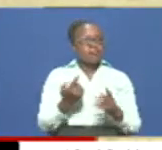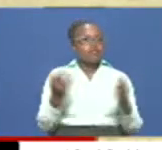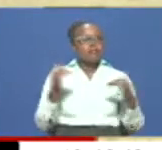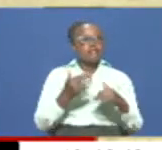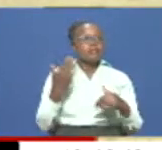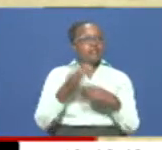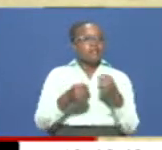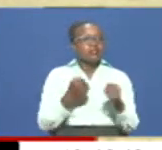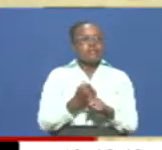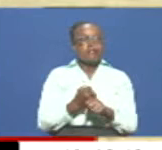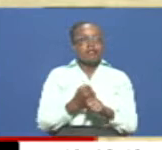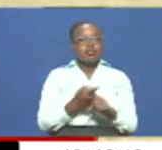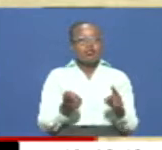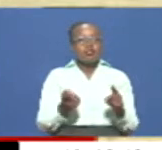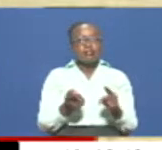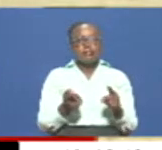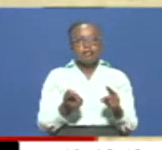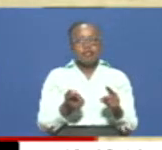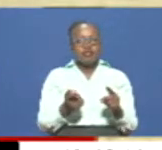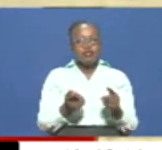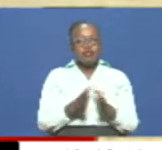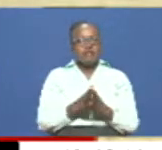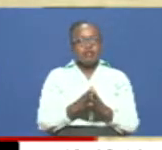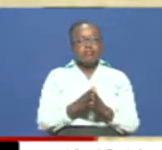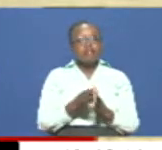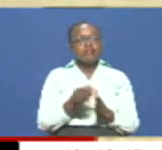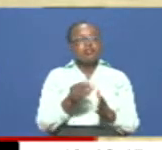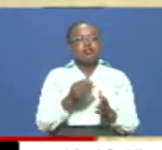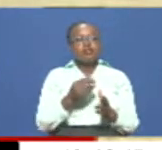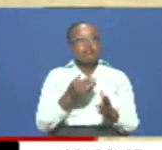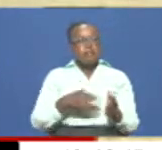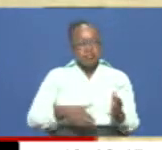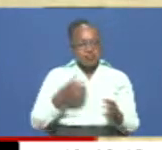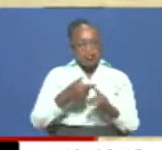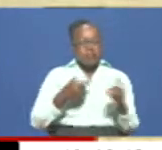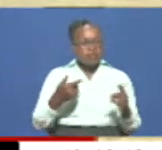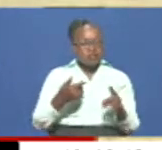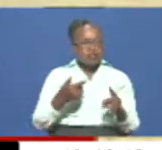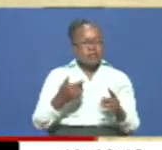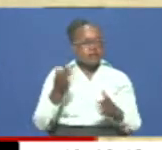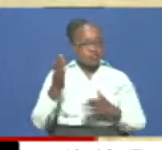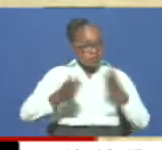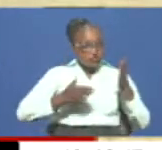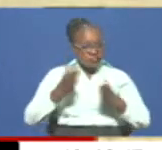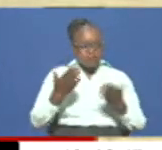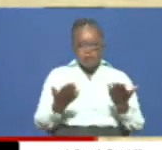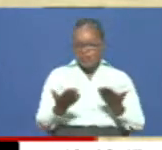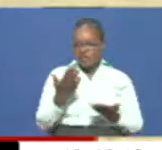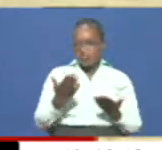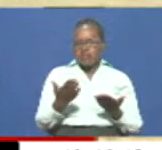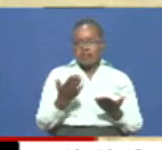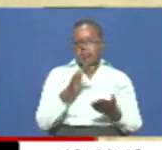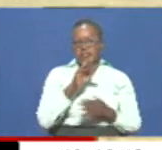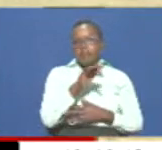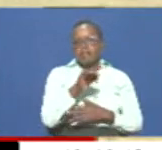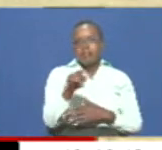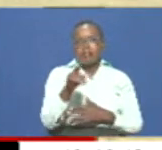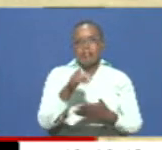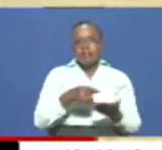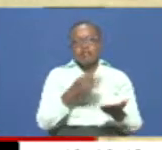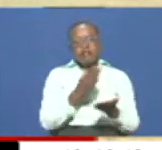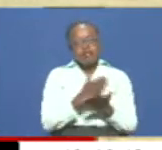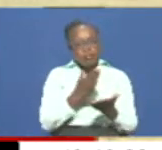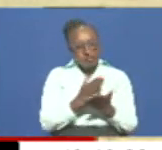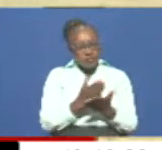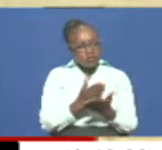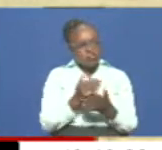seen the concrete results from the athletes. Maybe we need to ask them to tell us exactly what we need to do so that we can